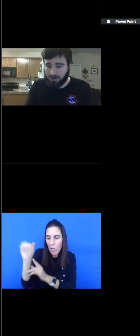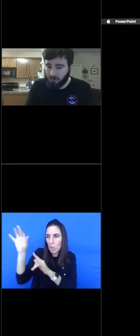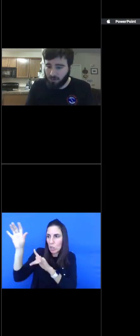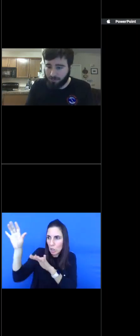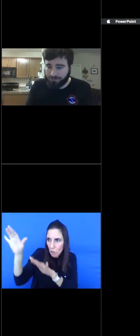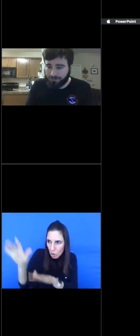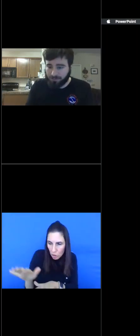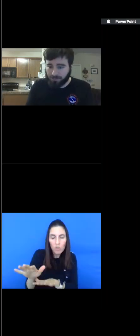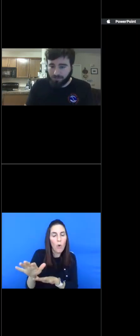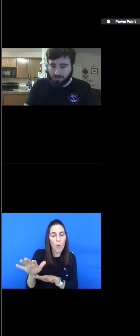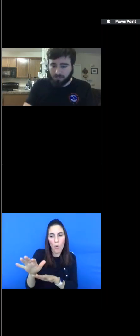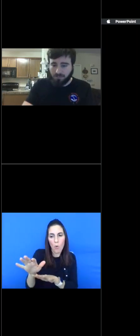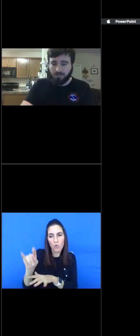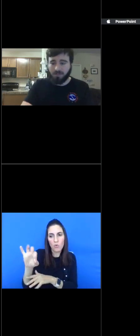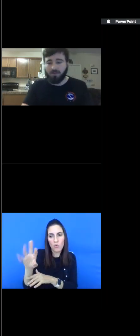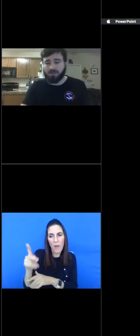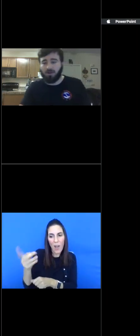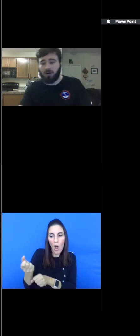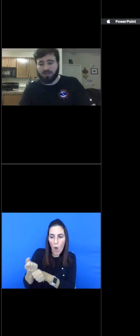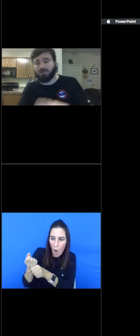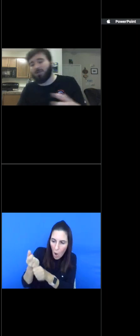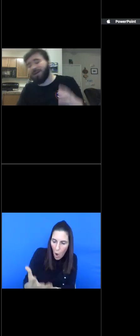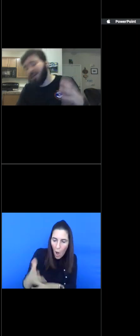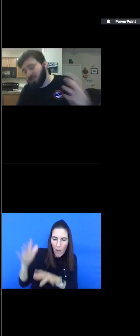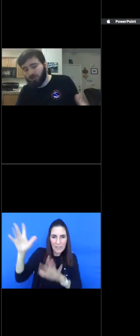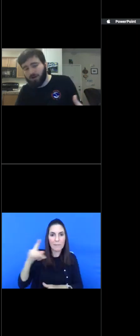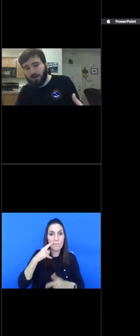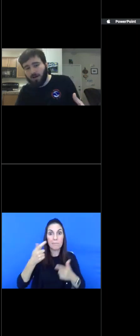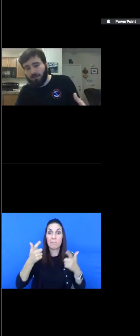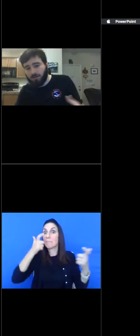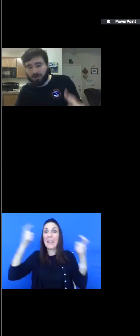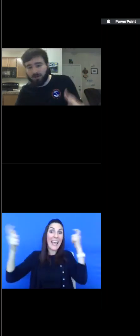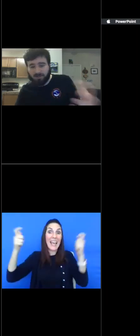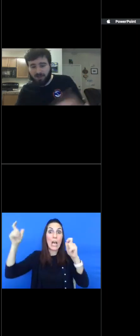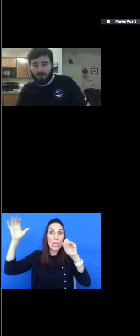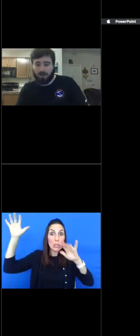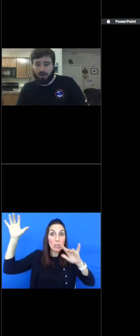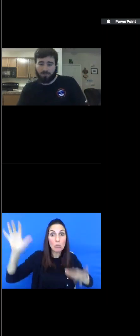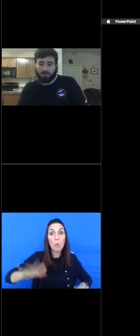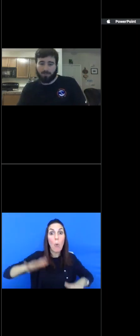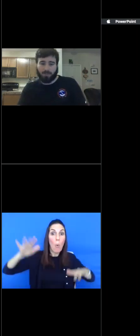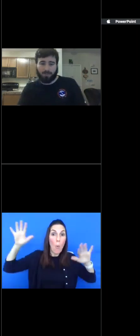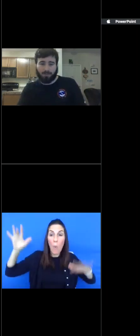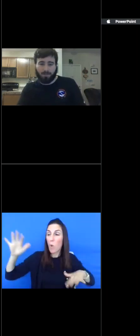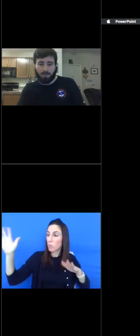particular storm. It was the largest snowstorm in history for much of South Carolina.